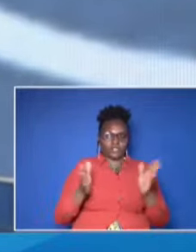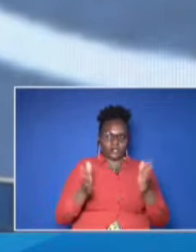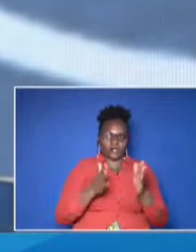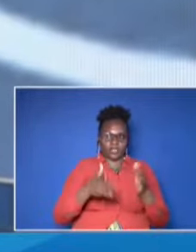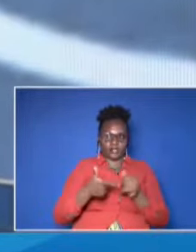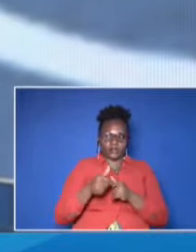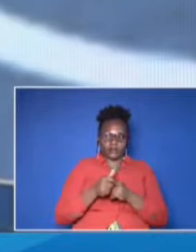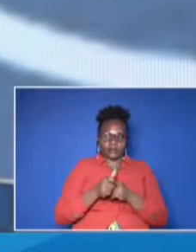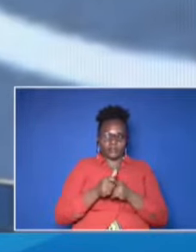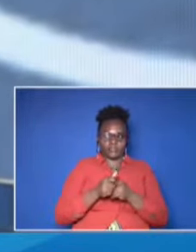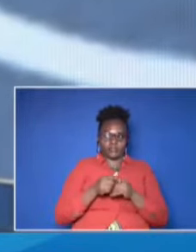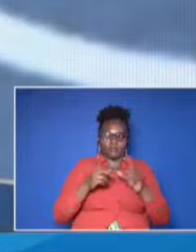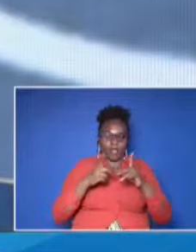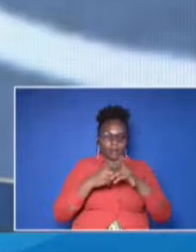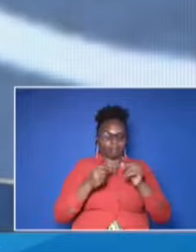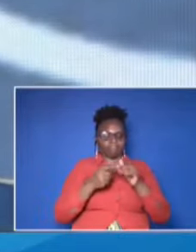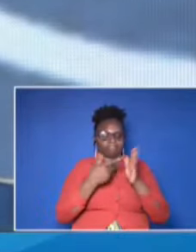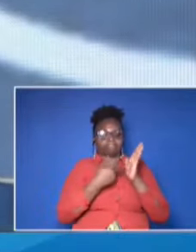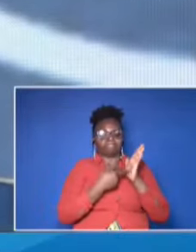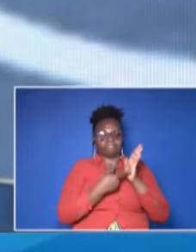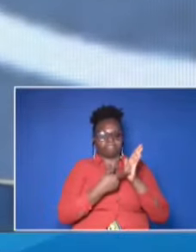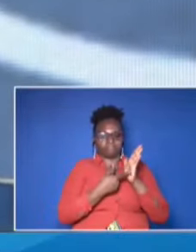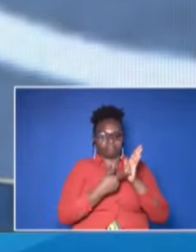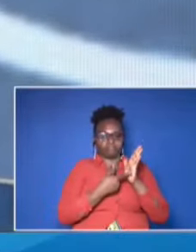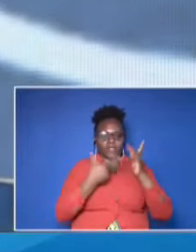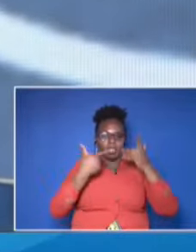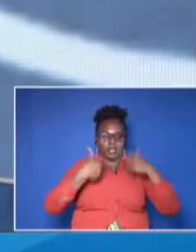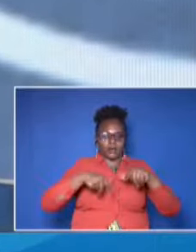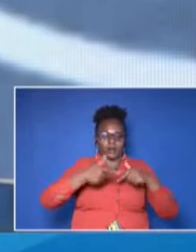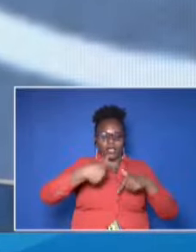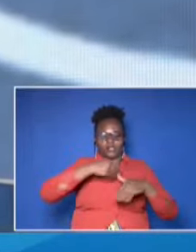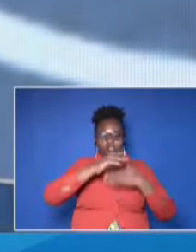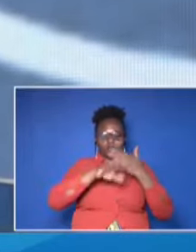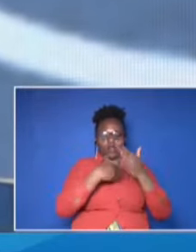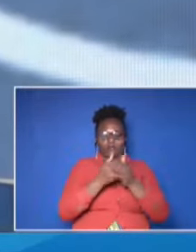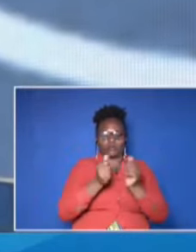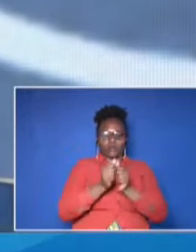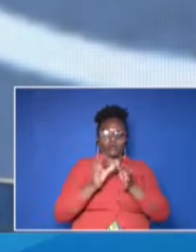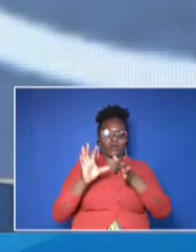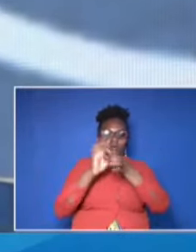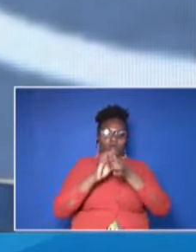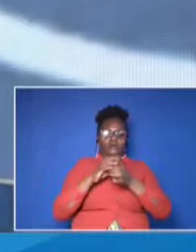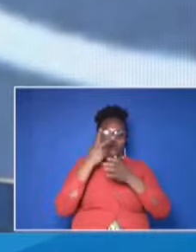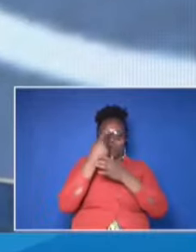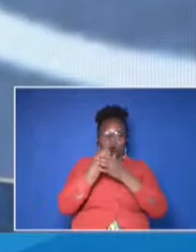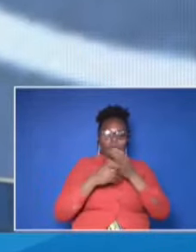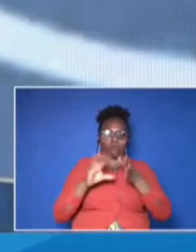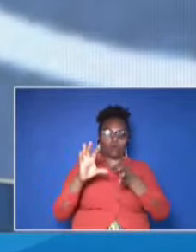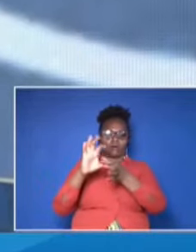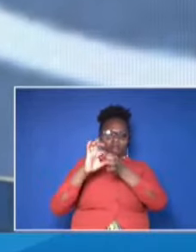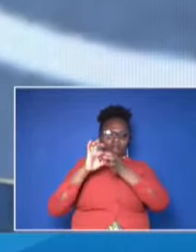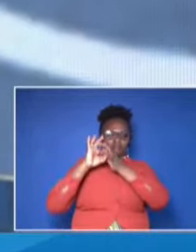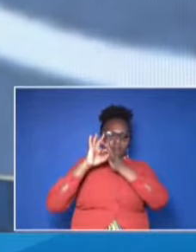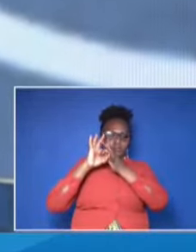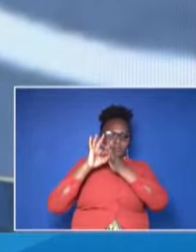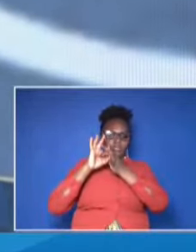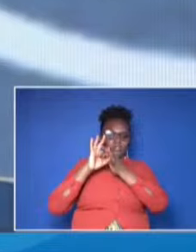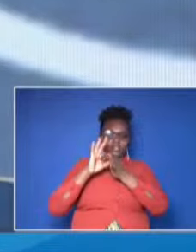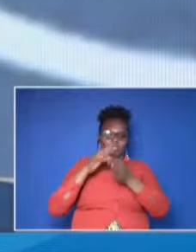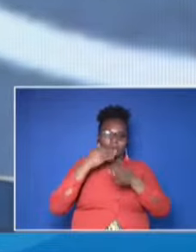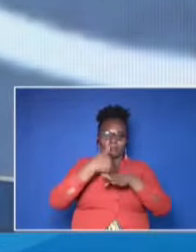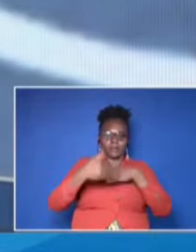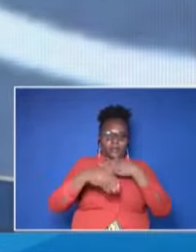a I quote let all with one Accord in common Bond United